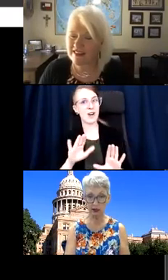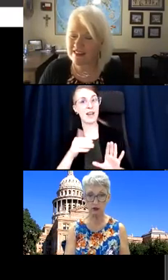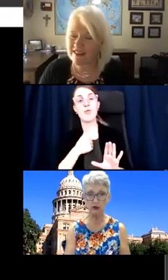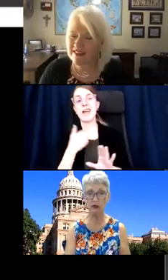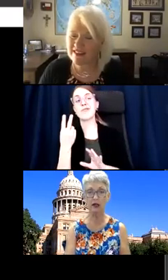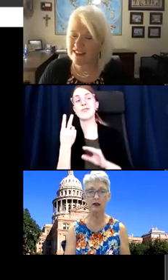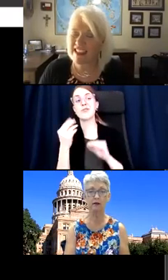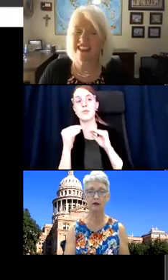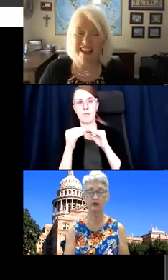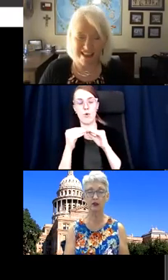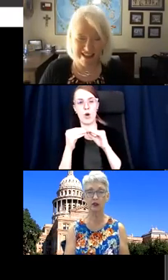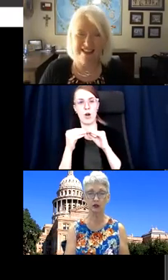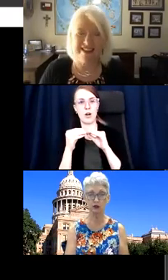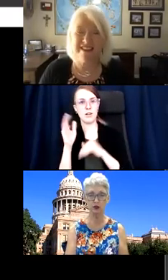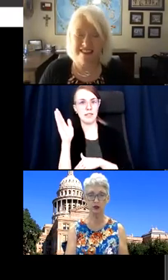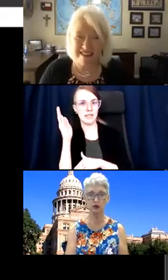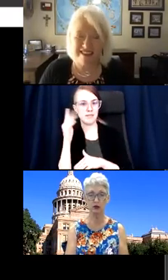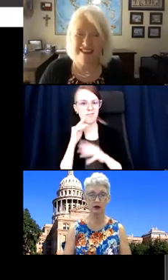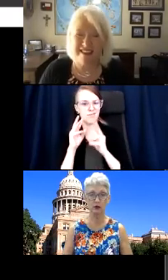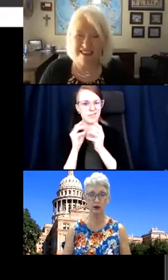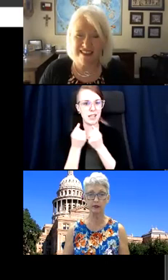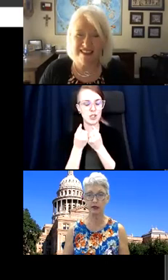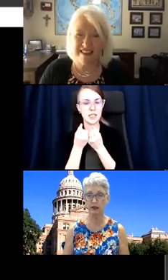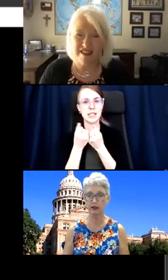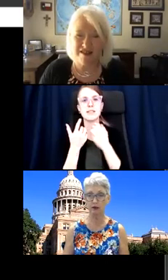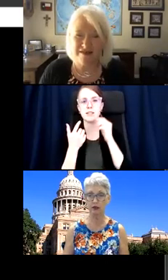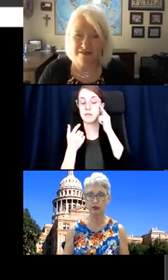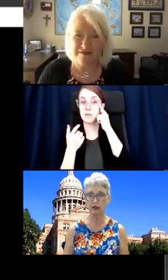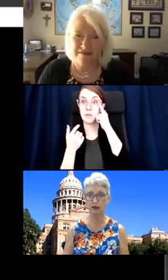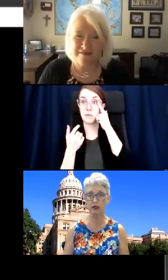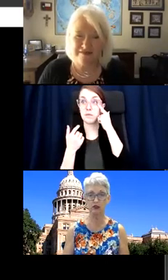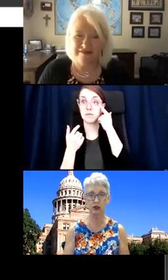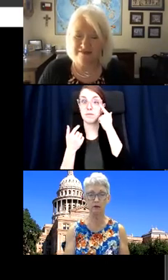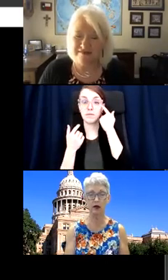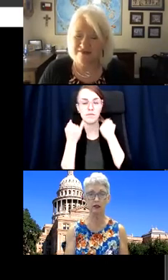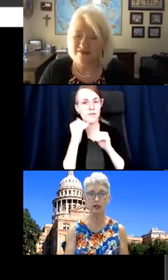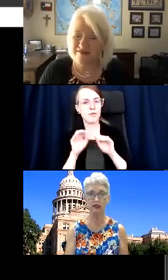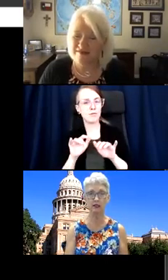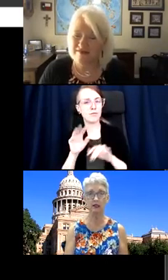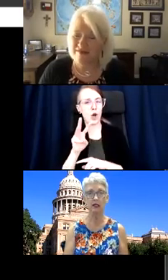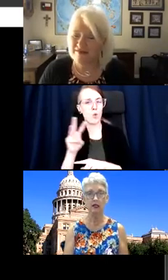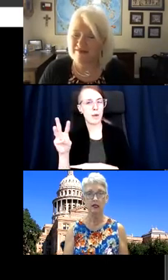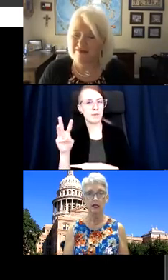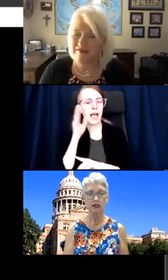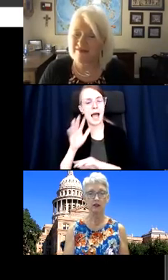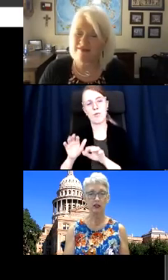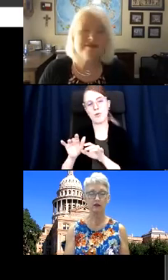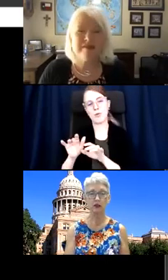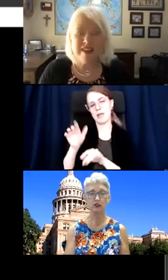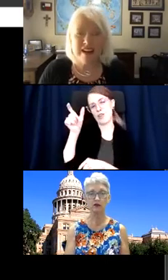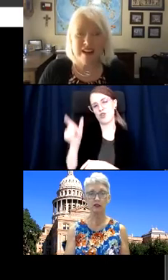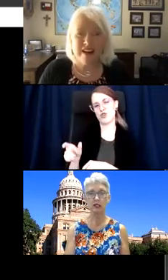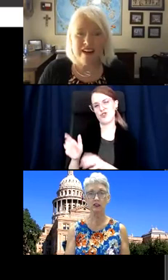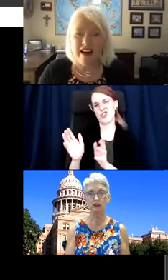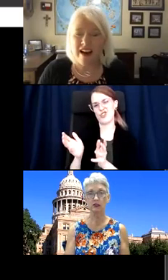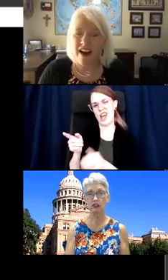sessions scheduled. If you go to our website, and I'll put it in the chat box, I can give you the